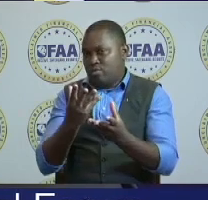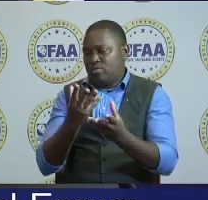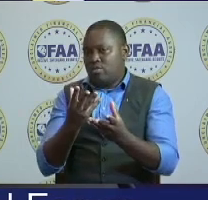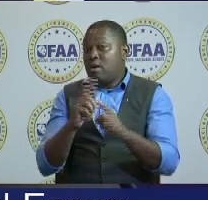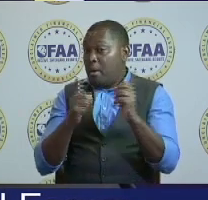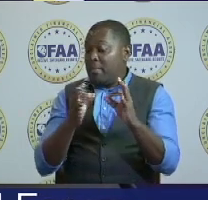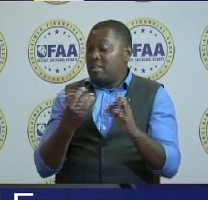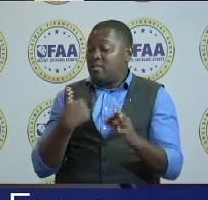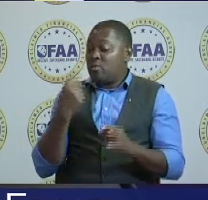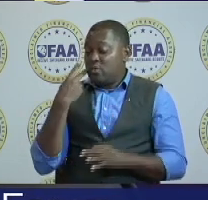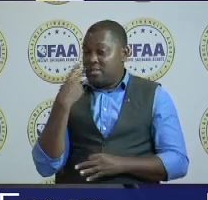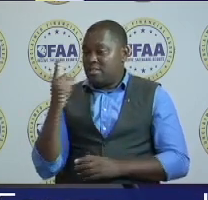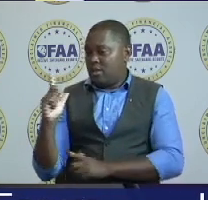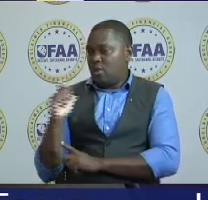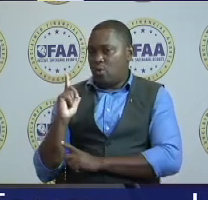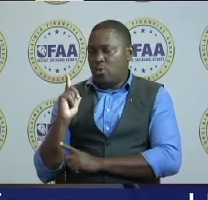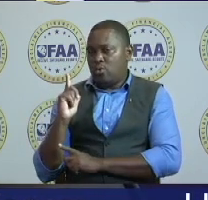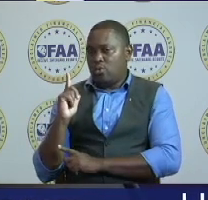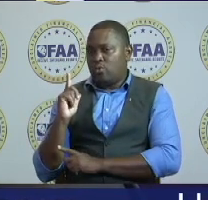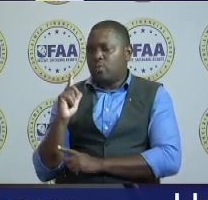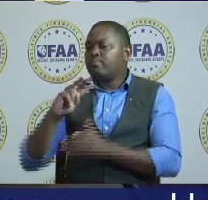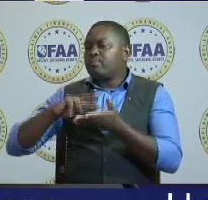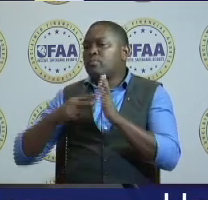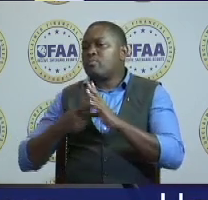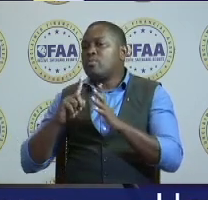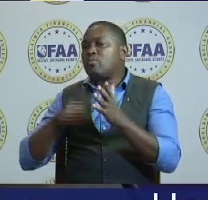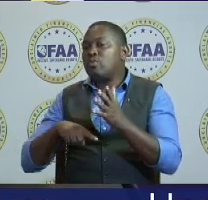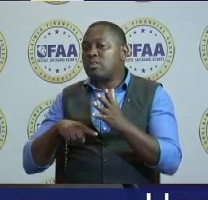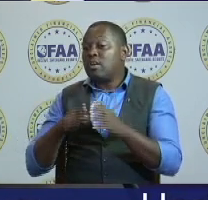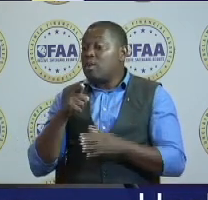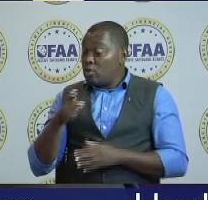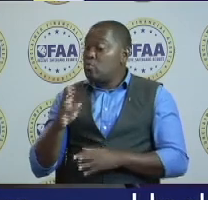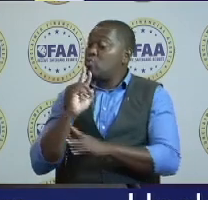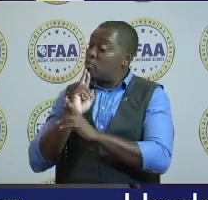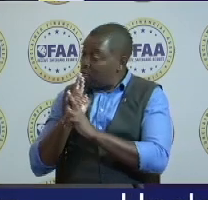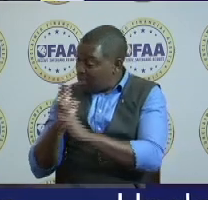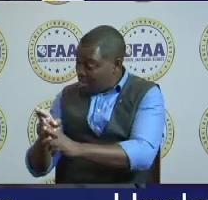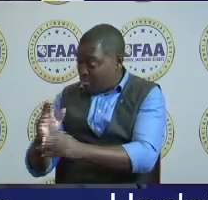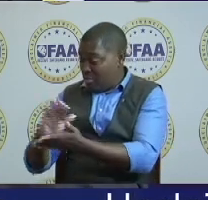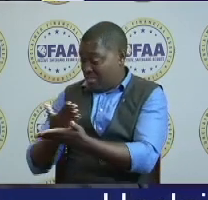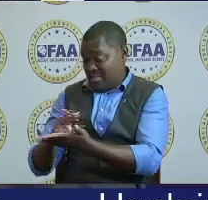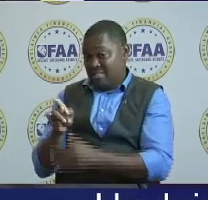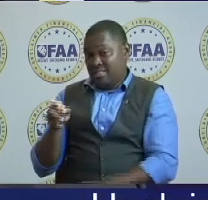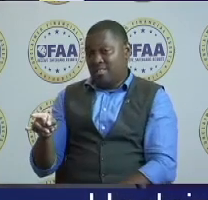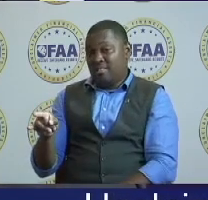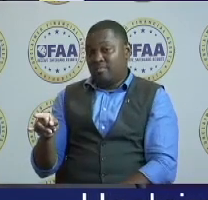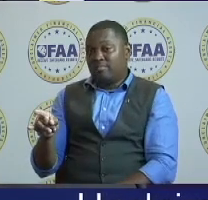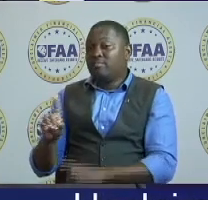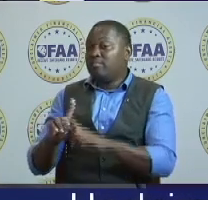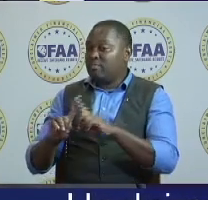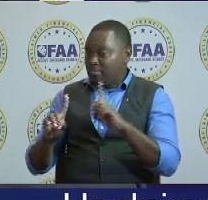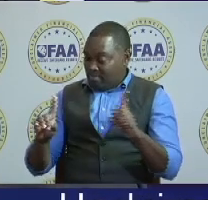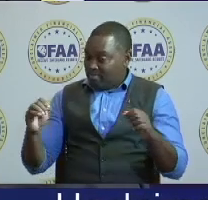strictly look at our law, ideally what it means, you should actually report those shares. But as to what implications it